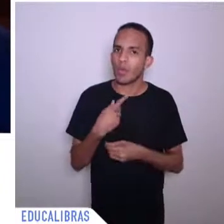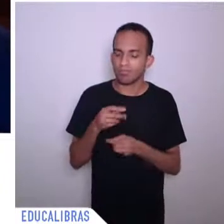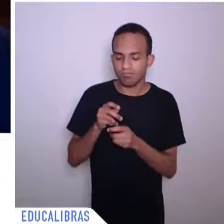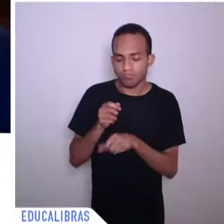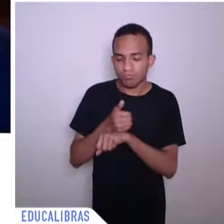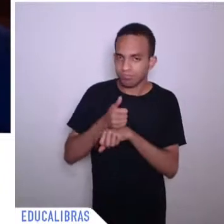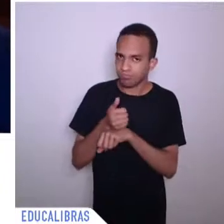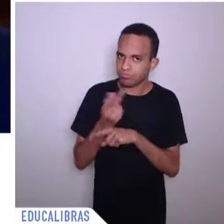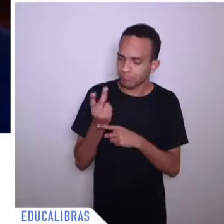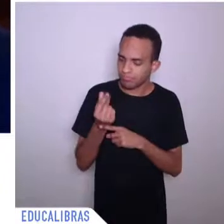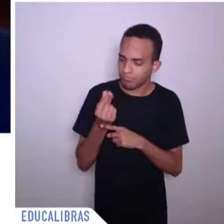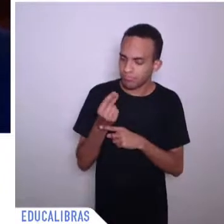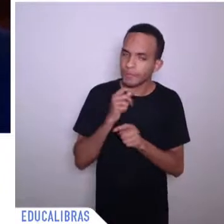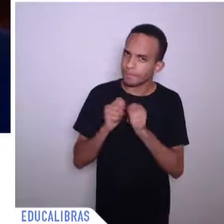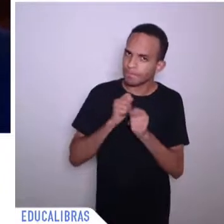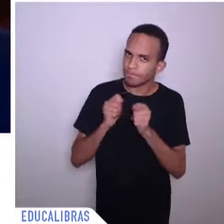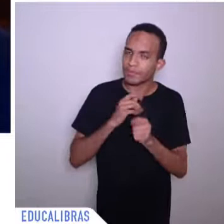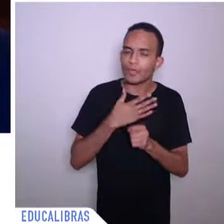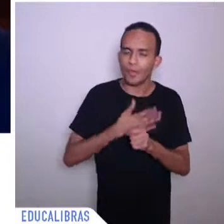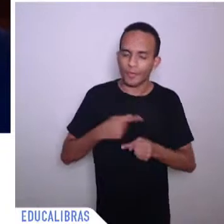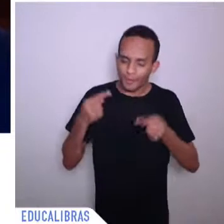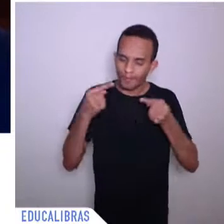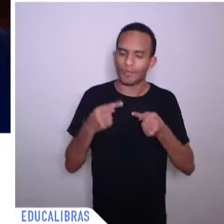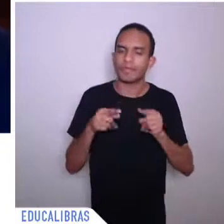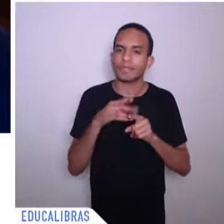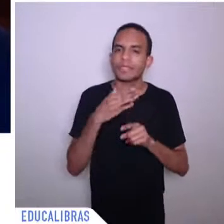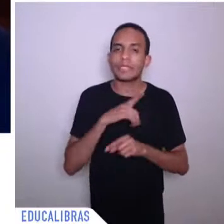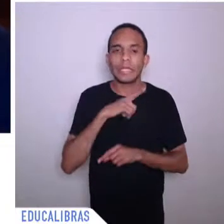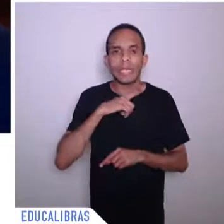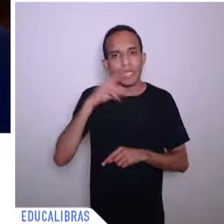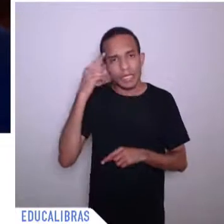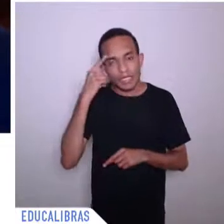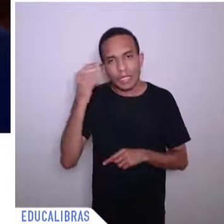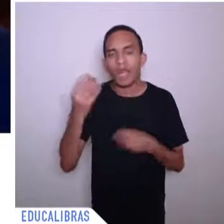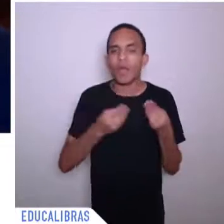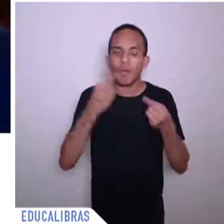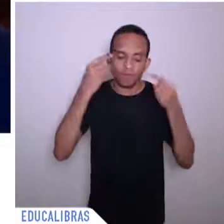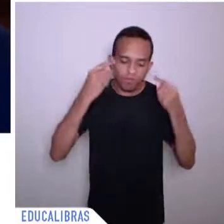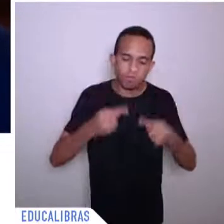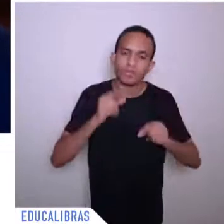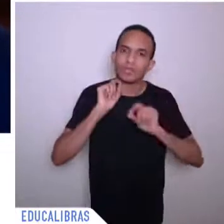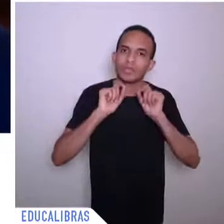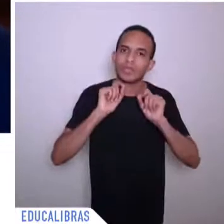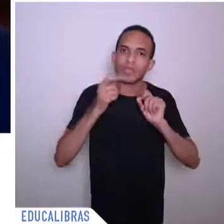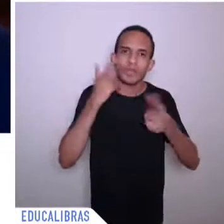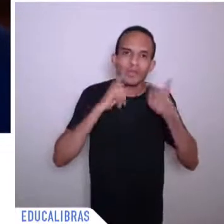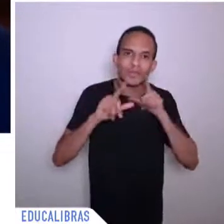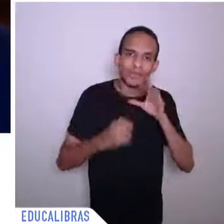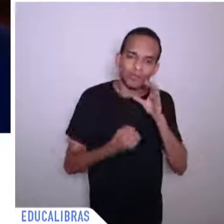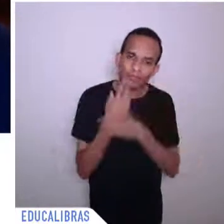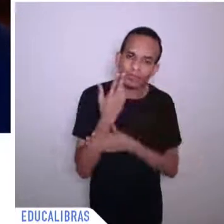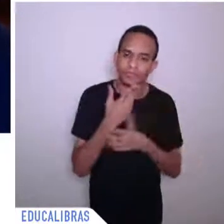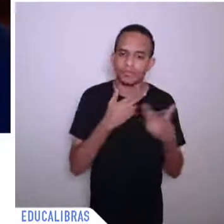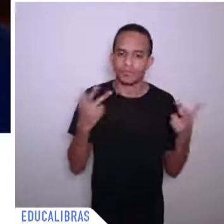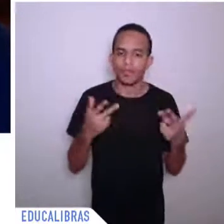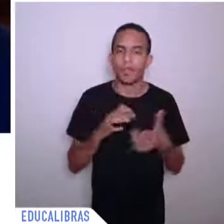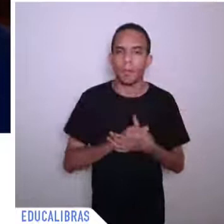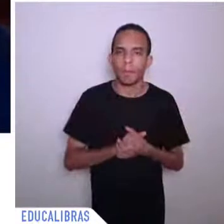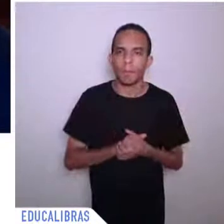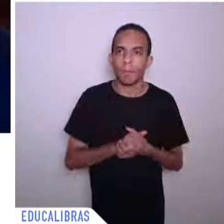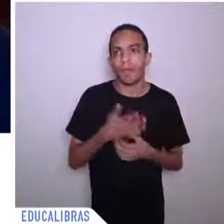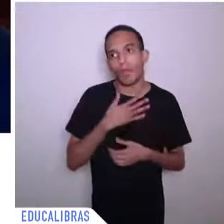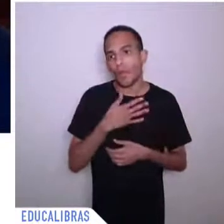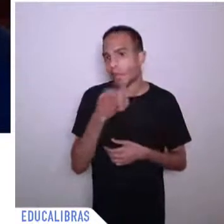doing this. So as an economist, and economists like competition, and we think